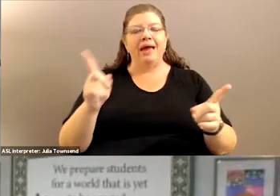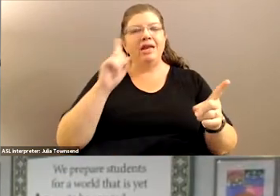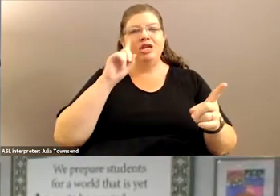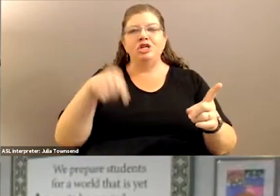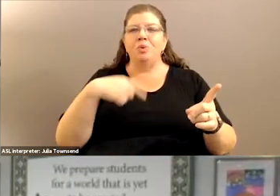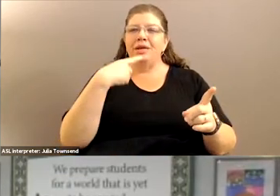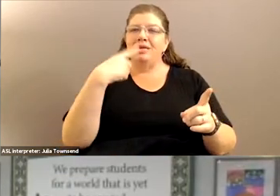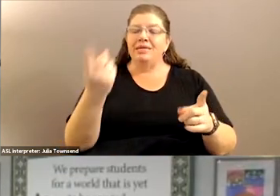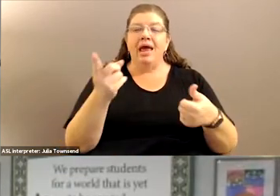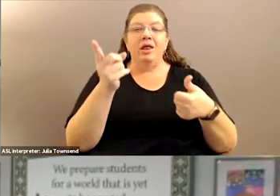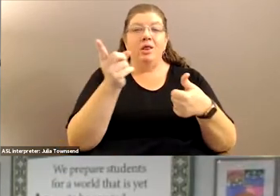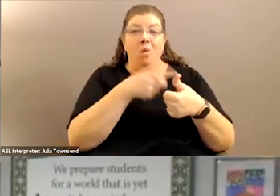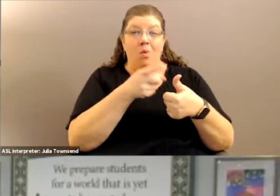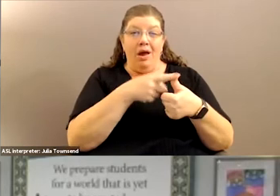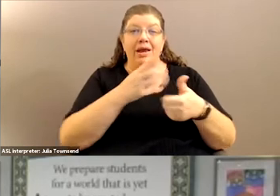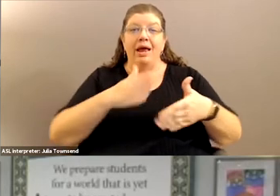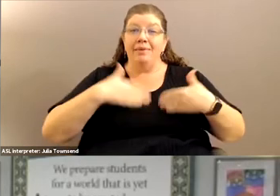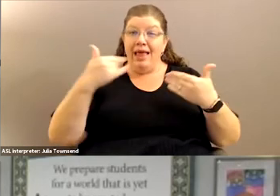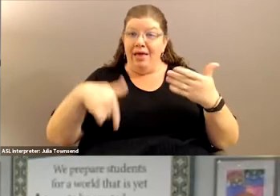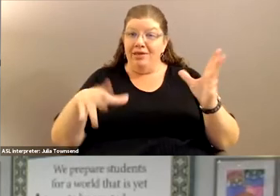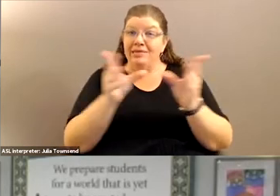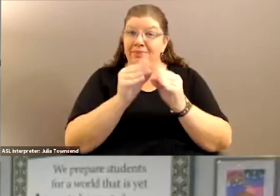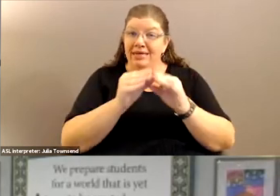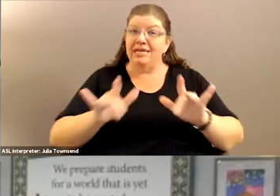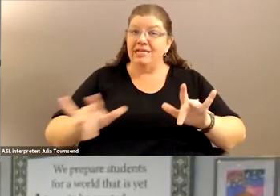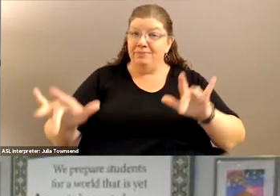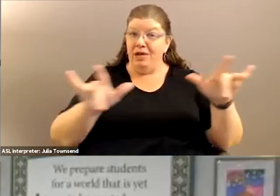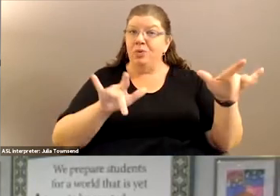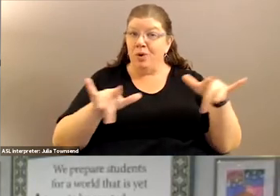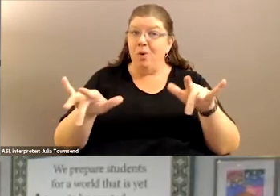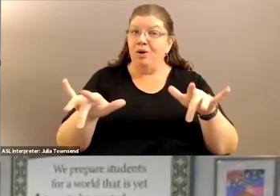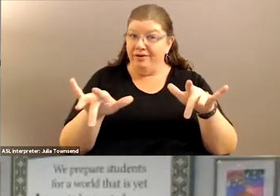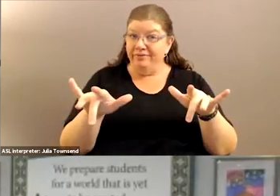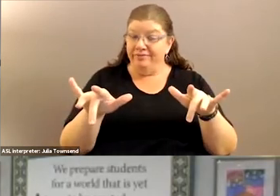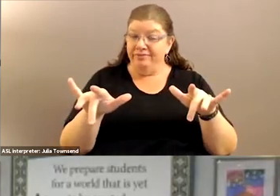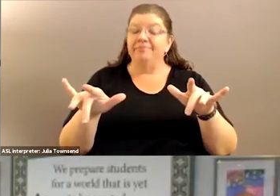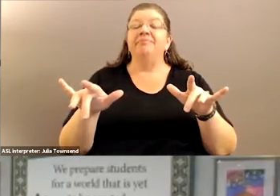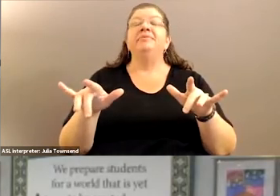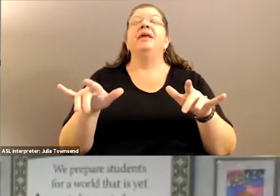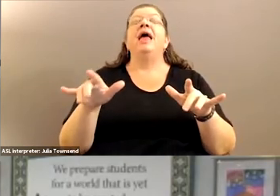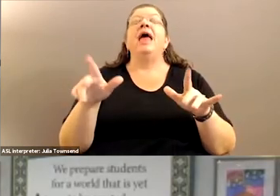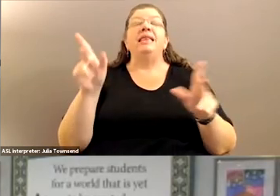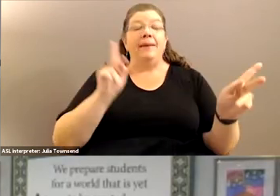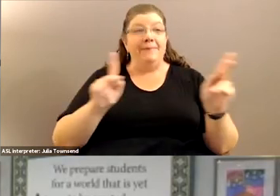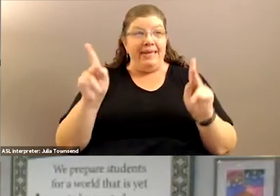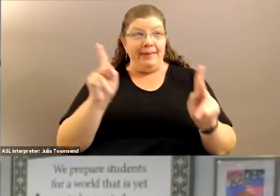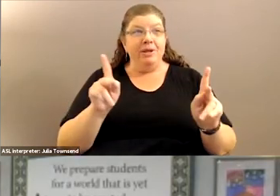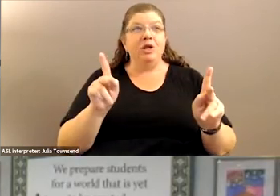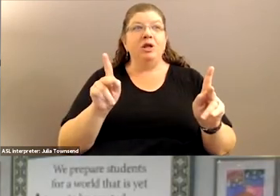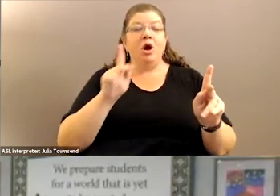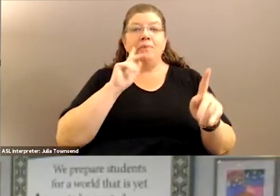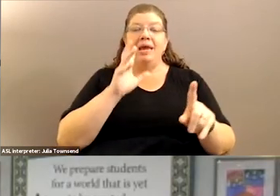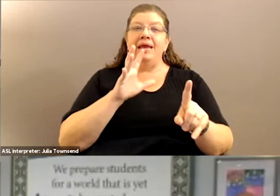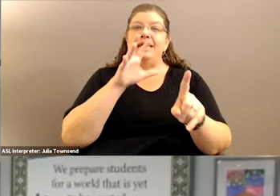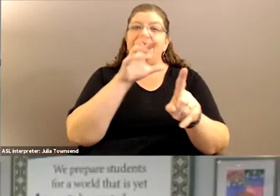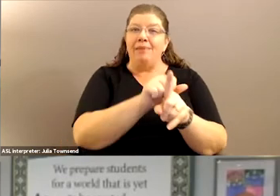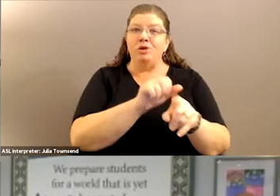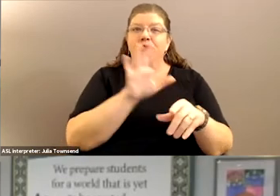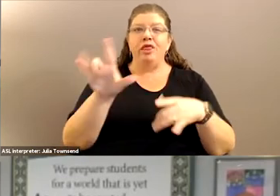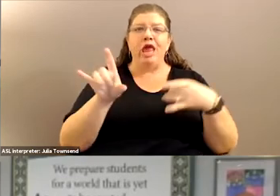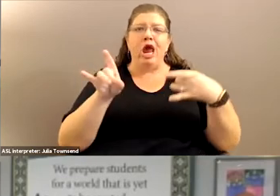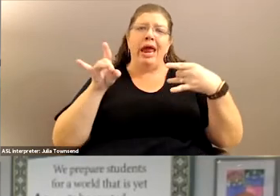say that one i'm glad that this meeting is being recorded um and that people are being captured in their